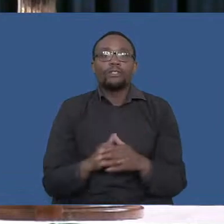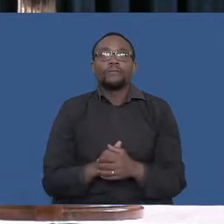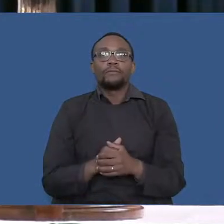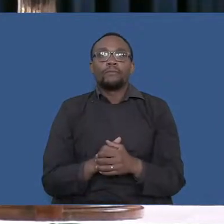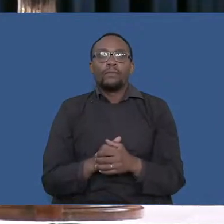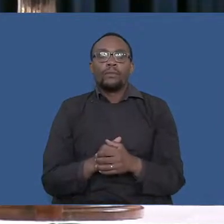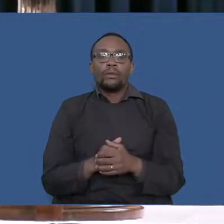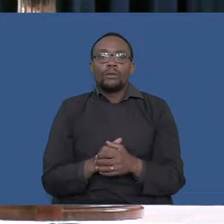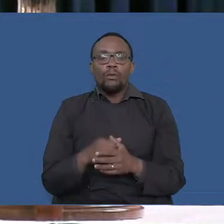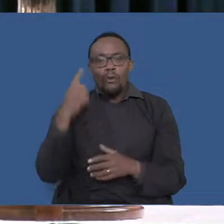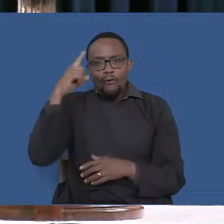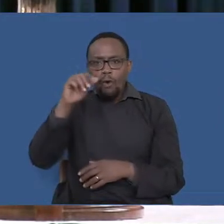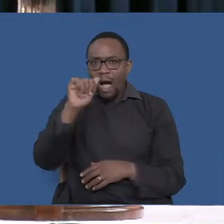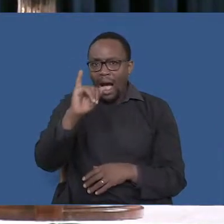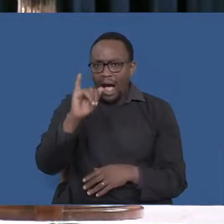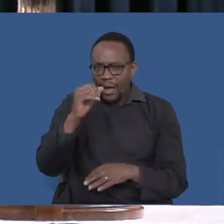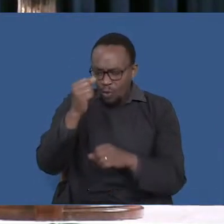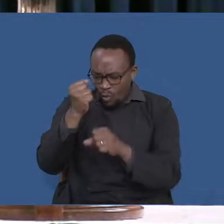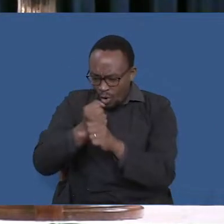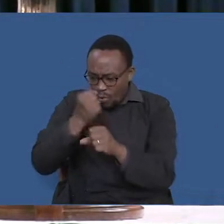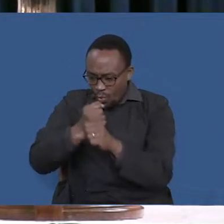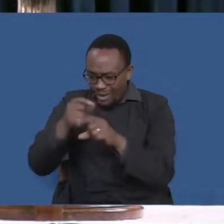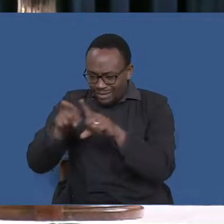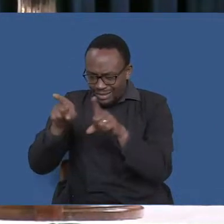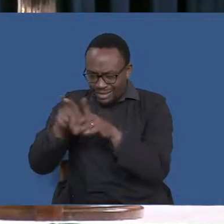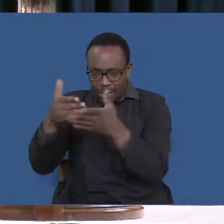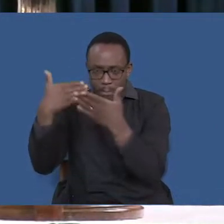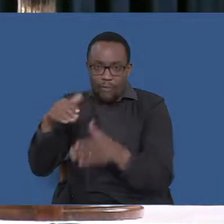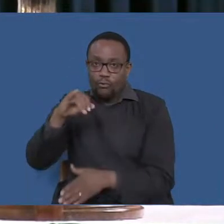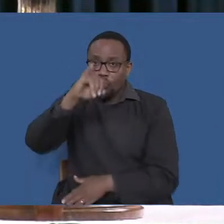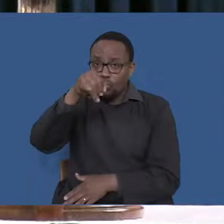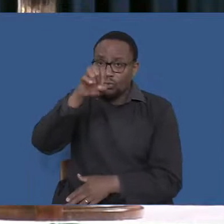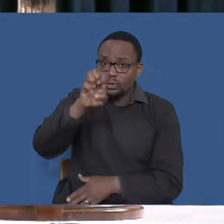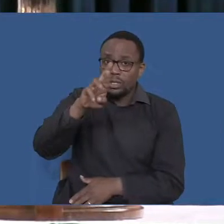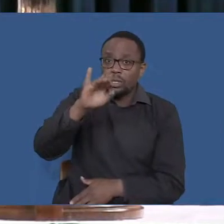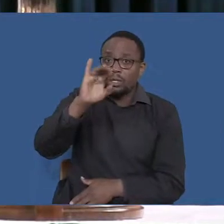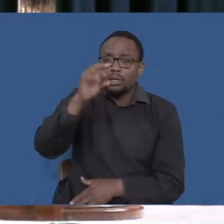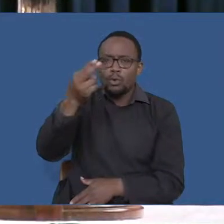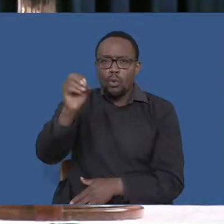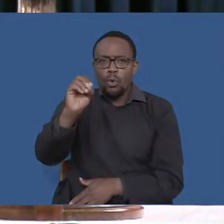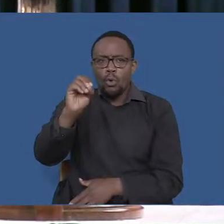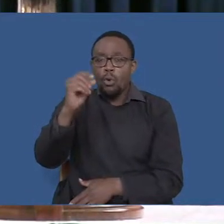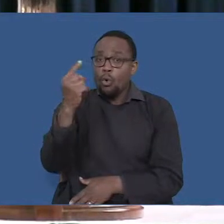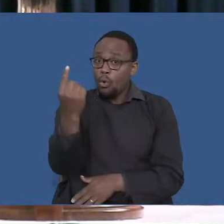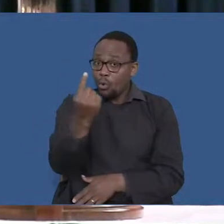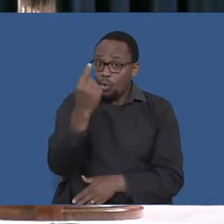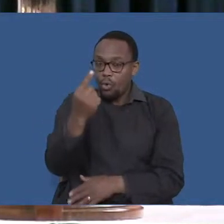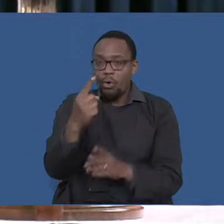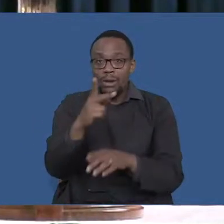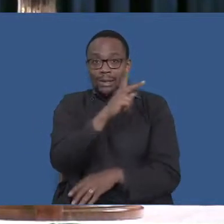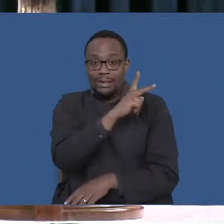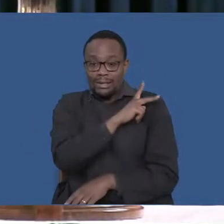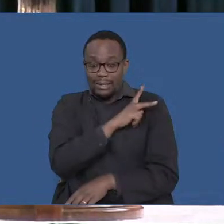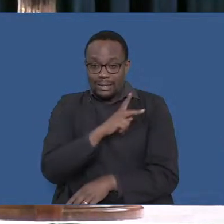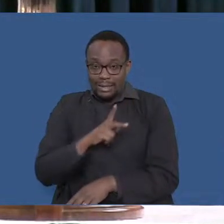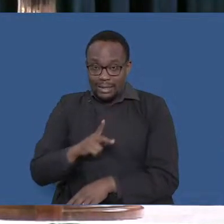shall do to Ai and its king as you did to Jericho and its king, except that you may carry